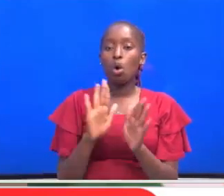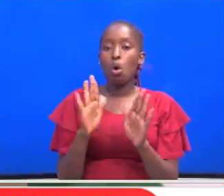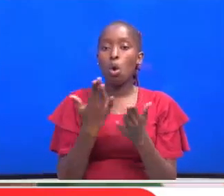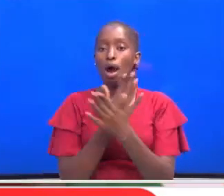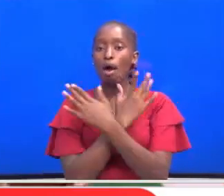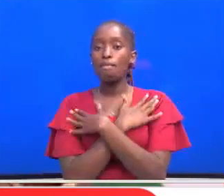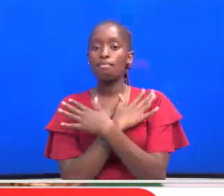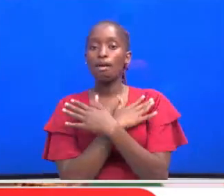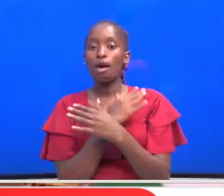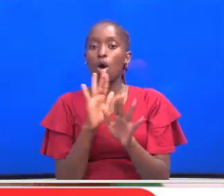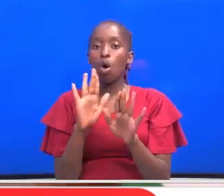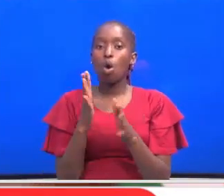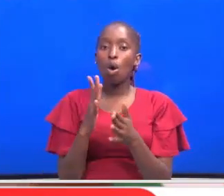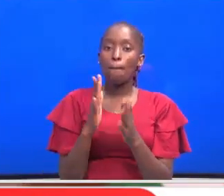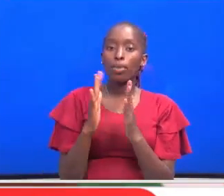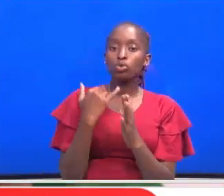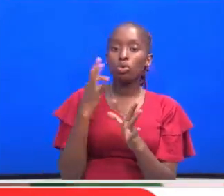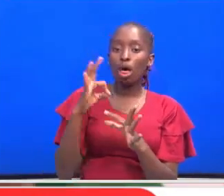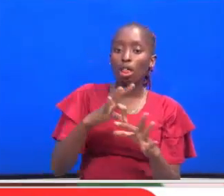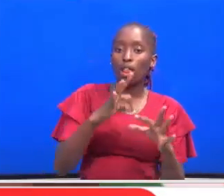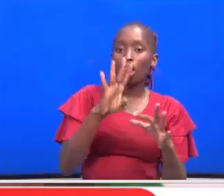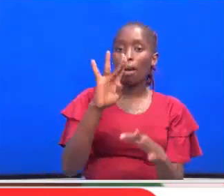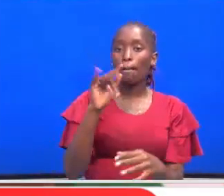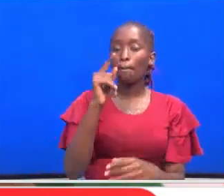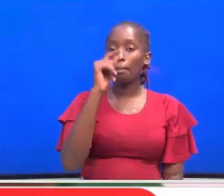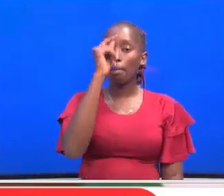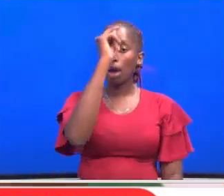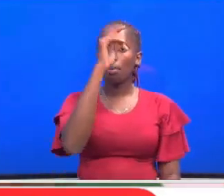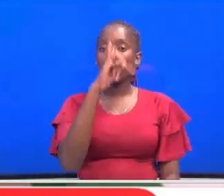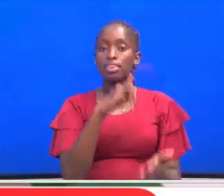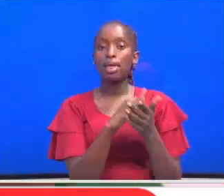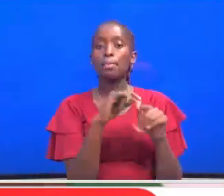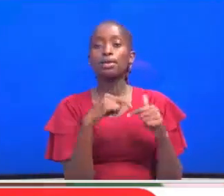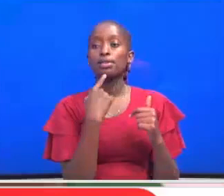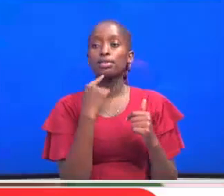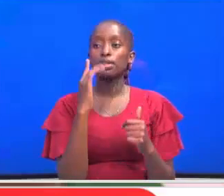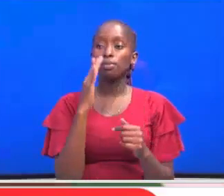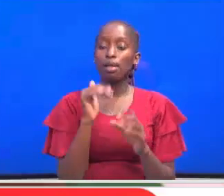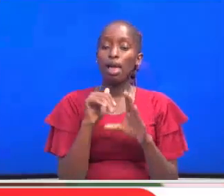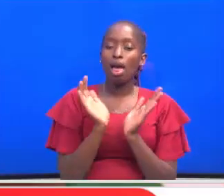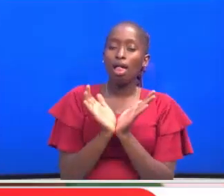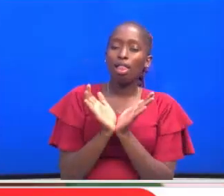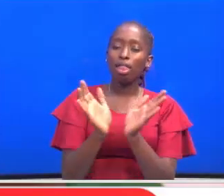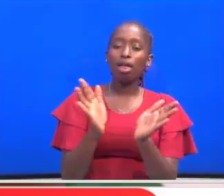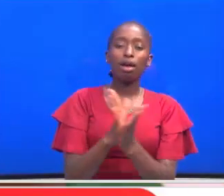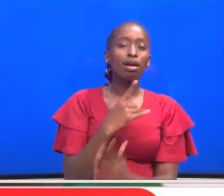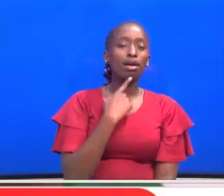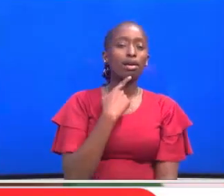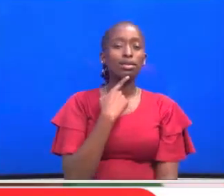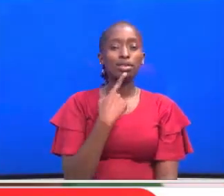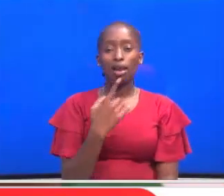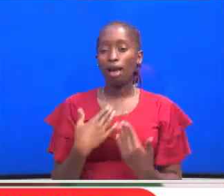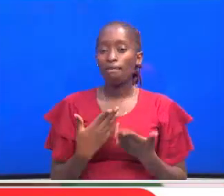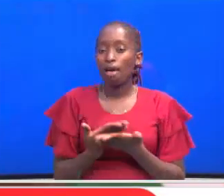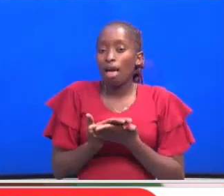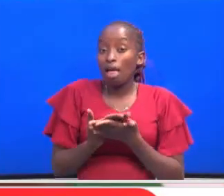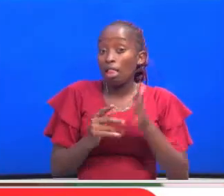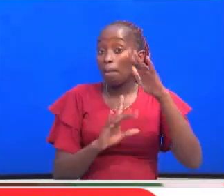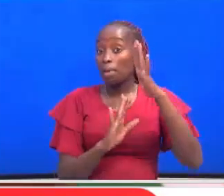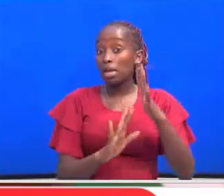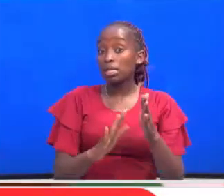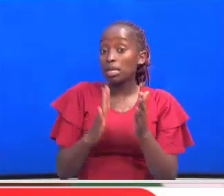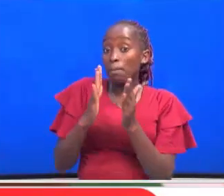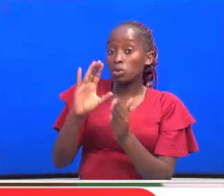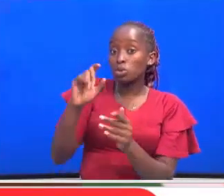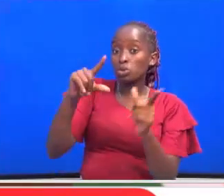because you are a relative of the president, you cannot be prosecuted. That one I have said in public, and I have told every cabinet minister, nobody should go to